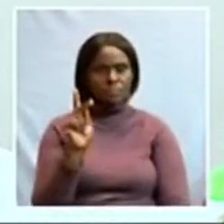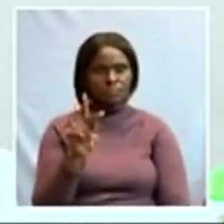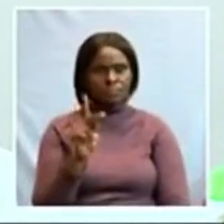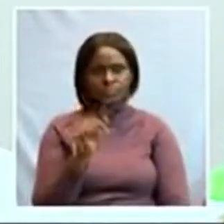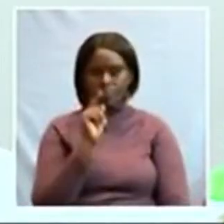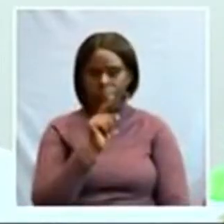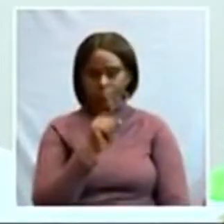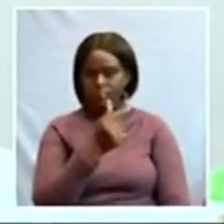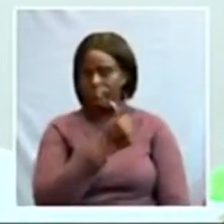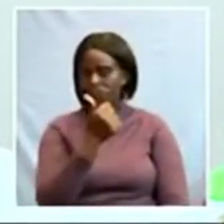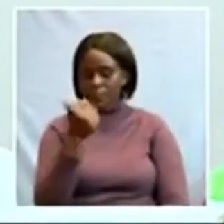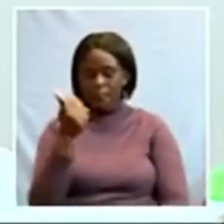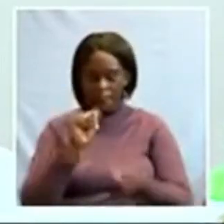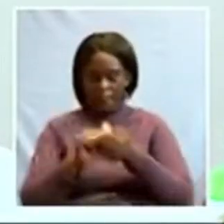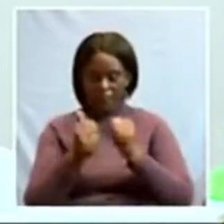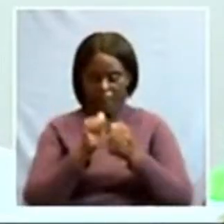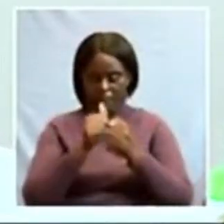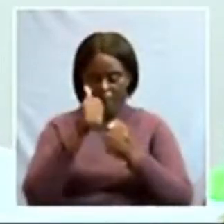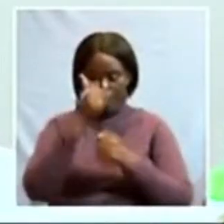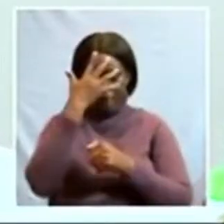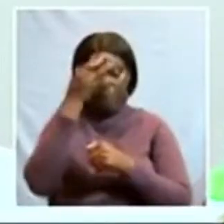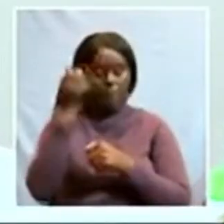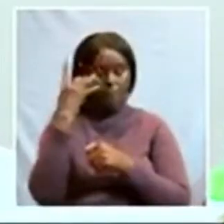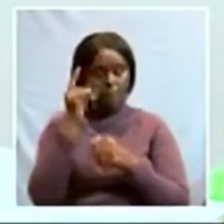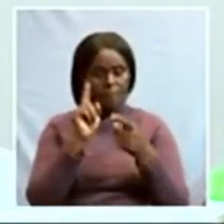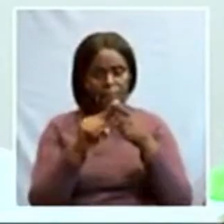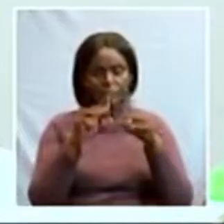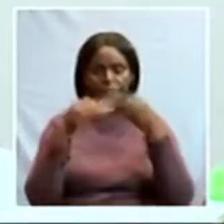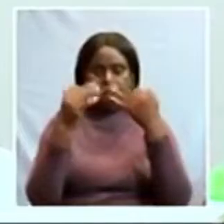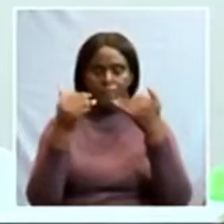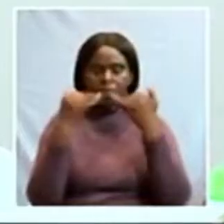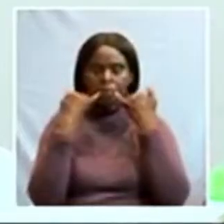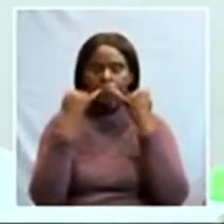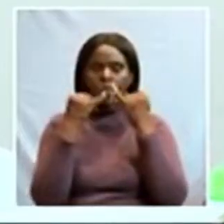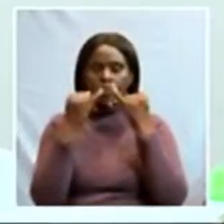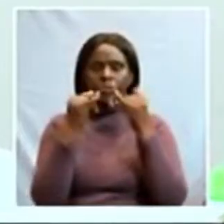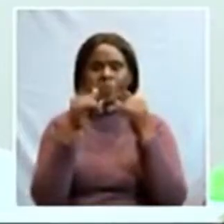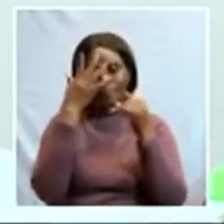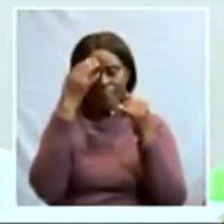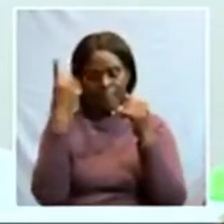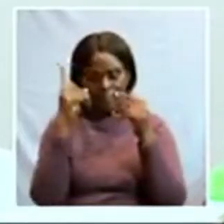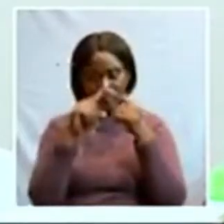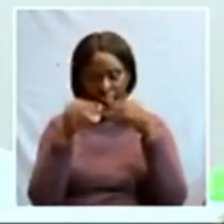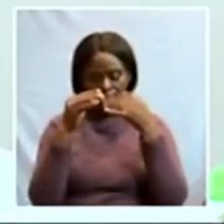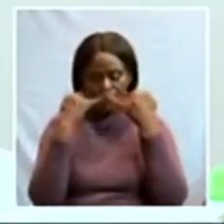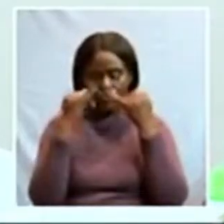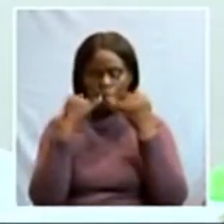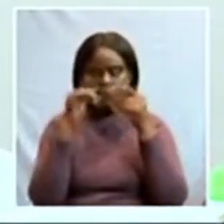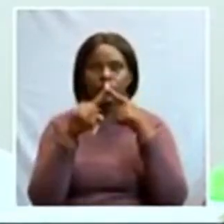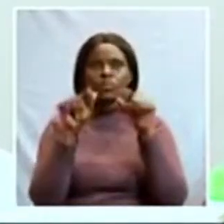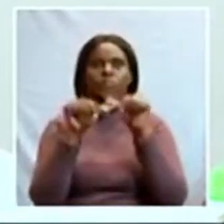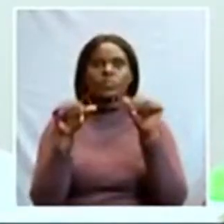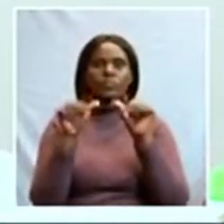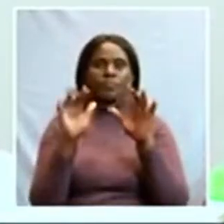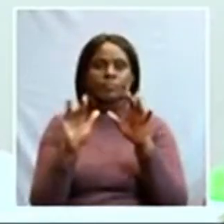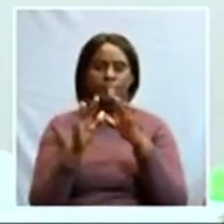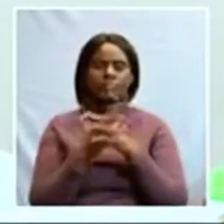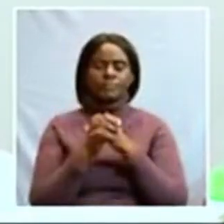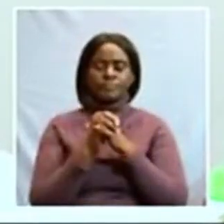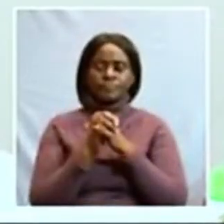This is another query where you neglected to give information to the auditors.